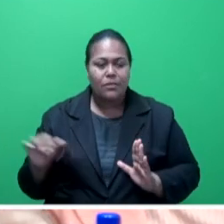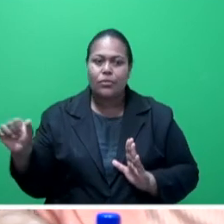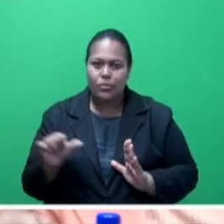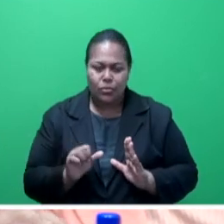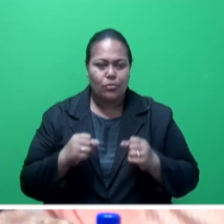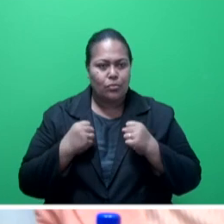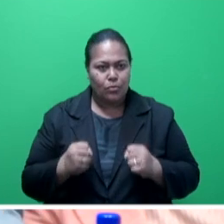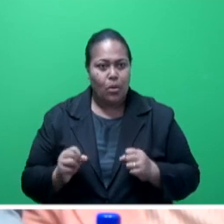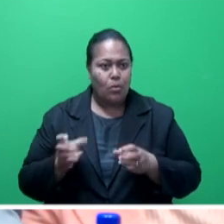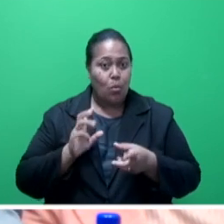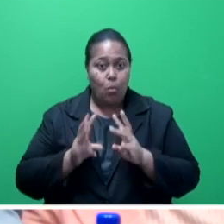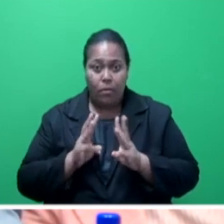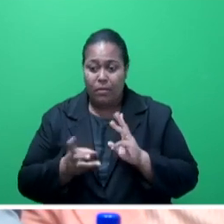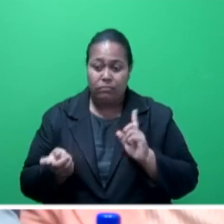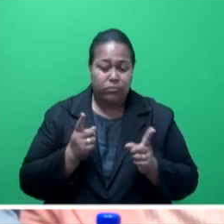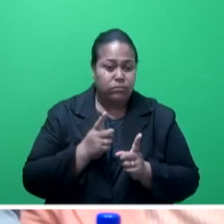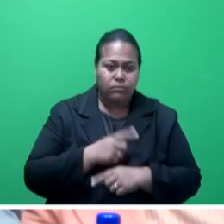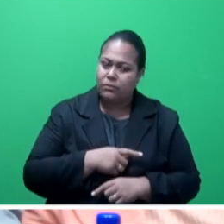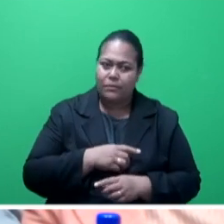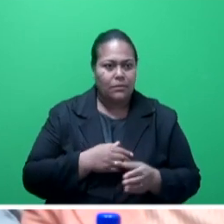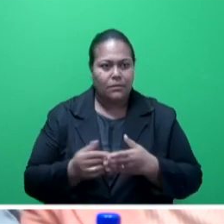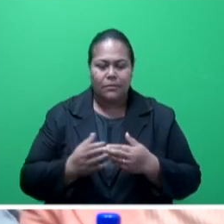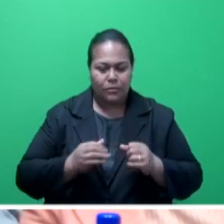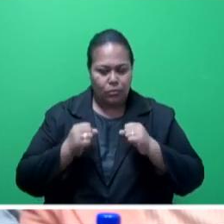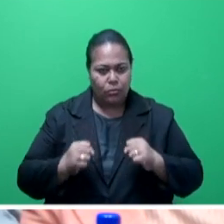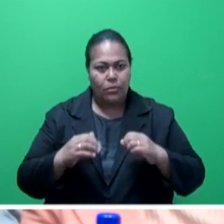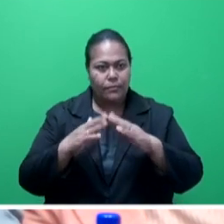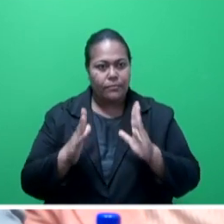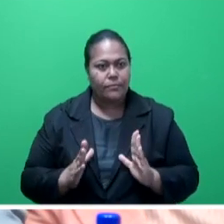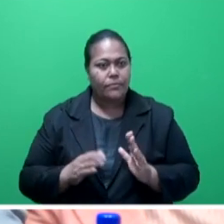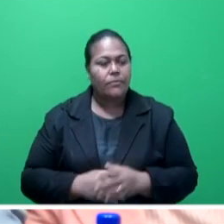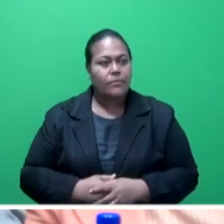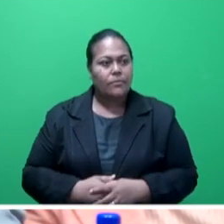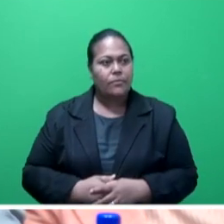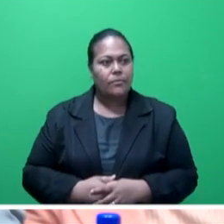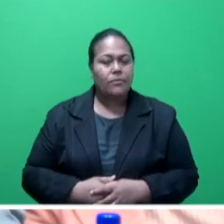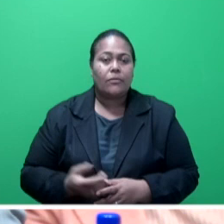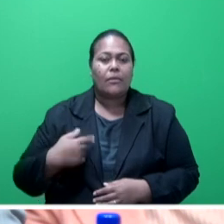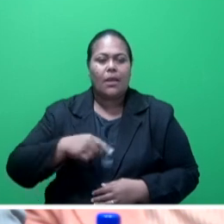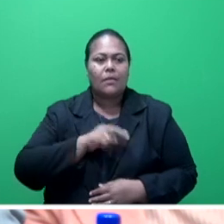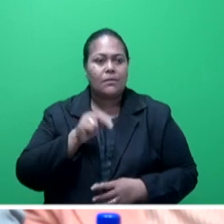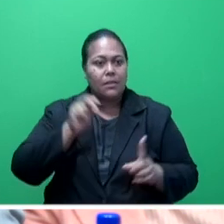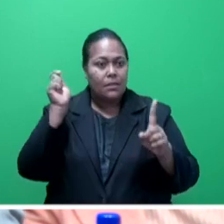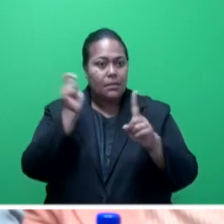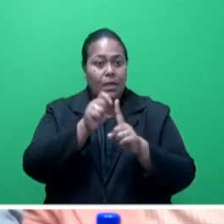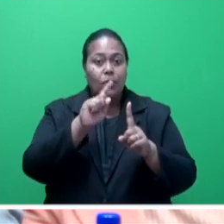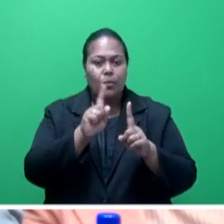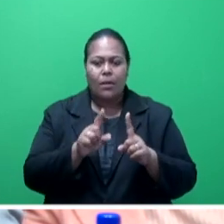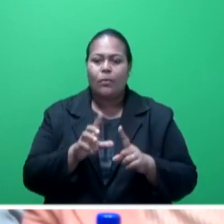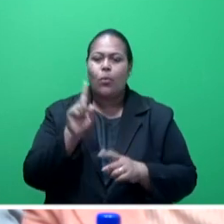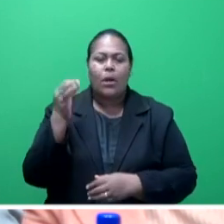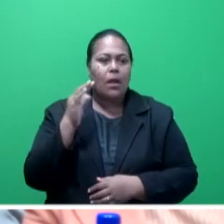changes. Our national energy targets, Mr. Speaker, sir, targets of getting 100% access to electricity by the